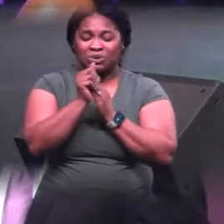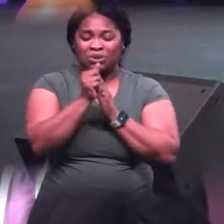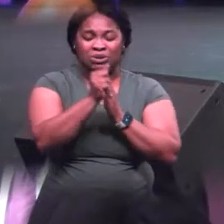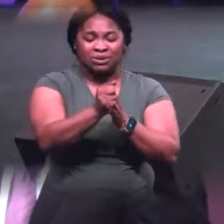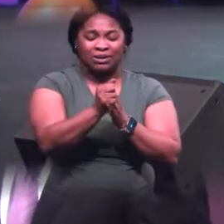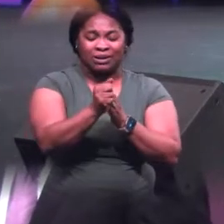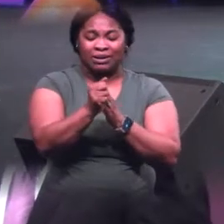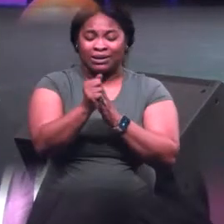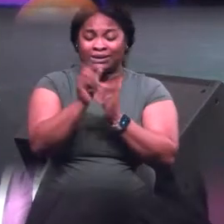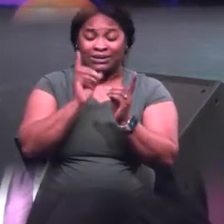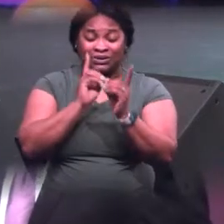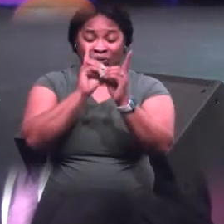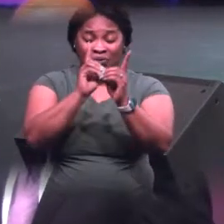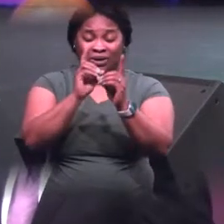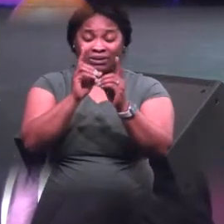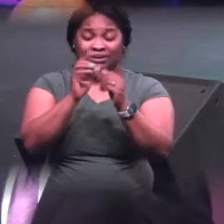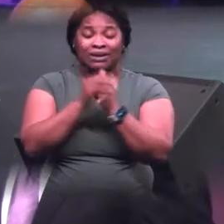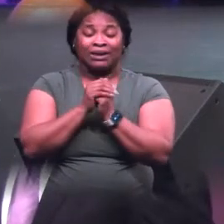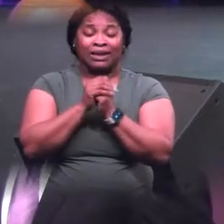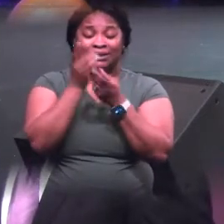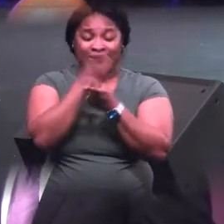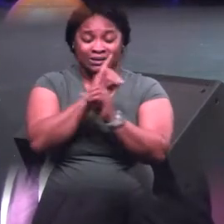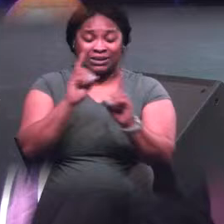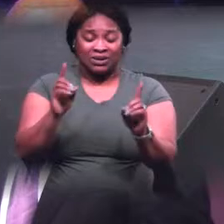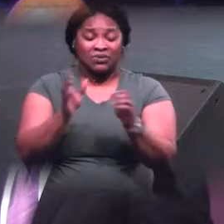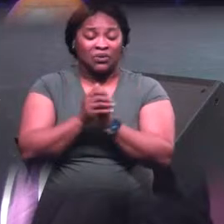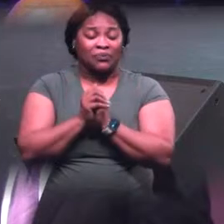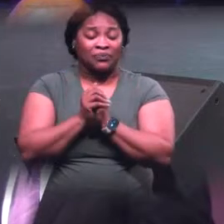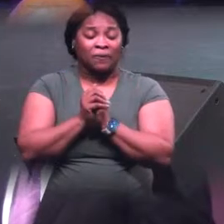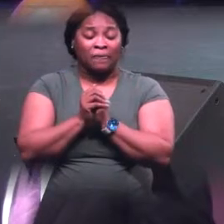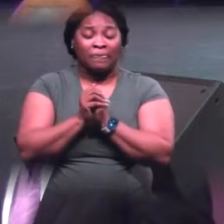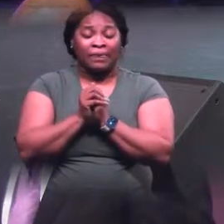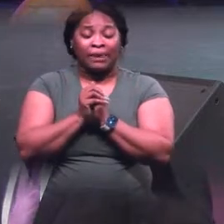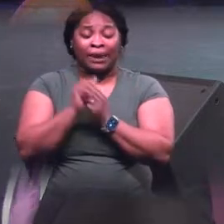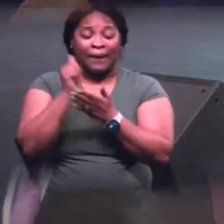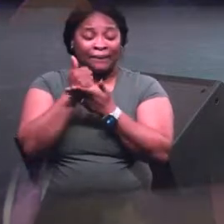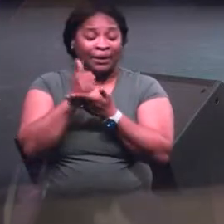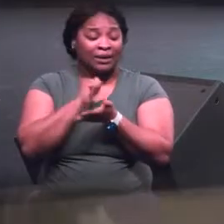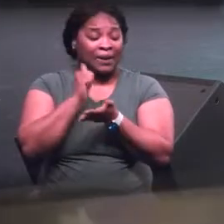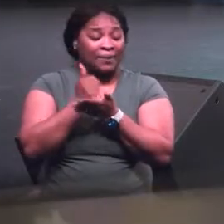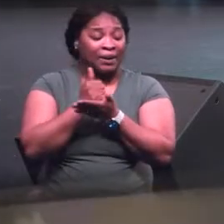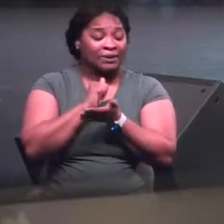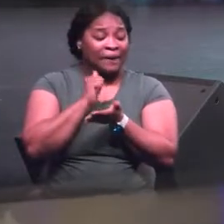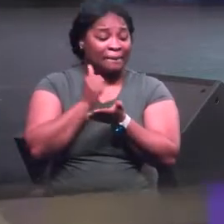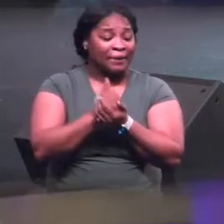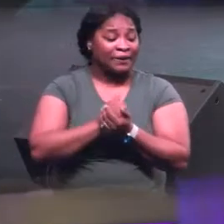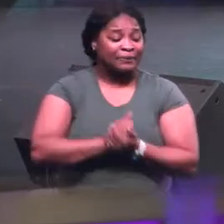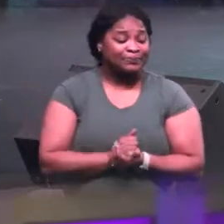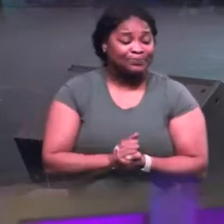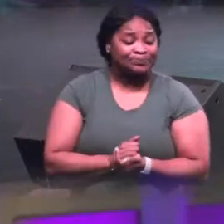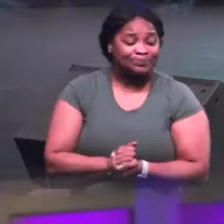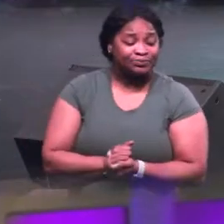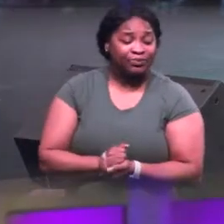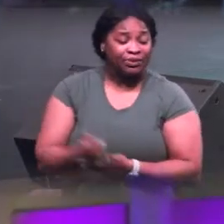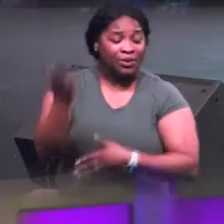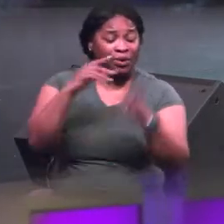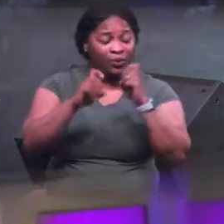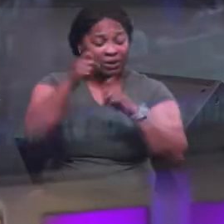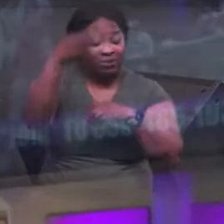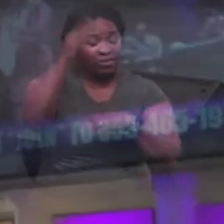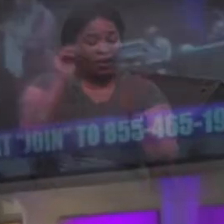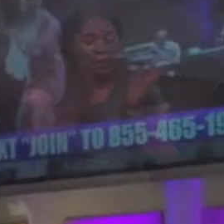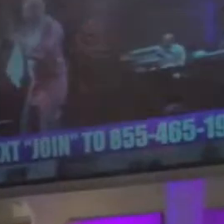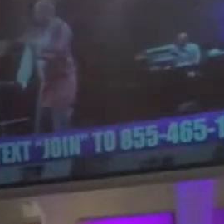direct, heal, and deliver. Amen. Amen. And amen. Come on, give God praise for